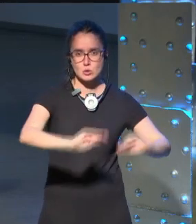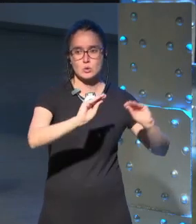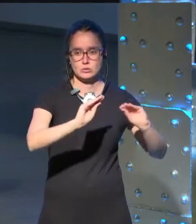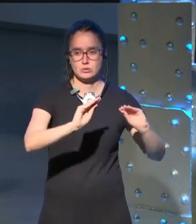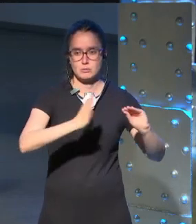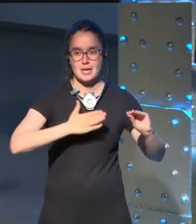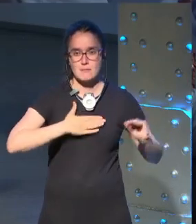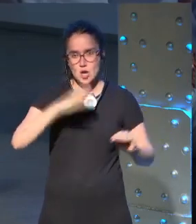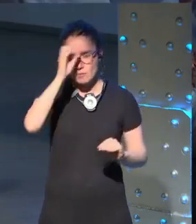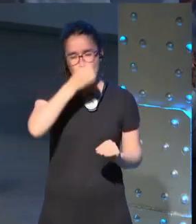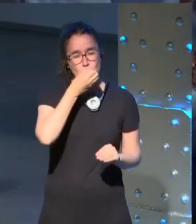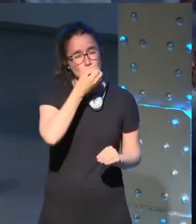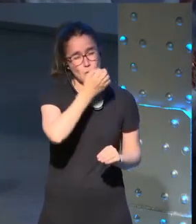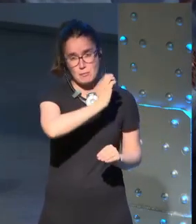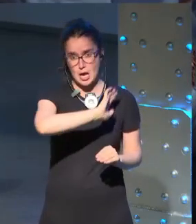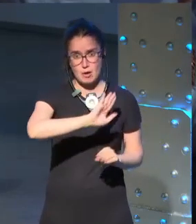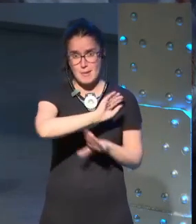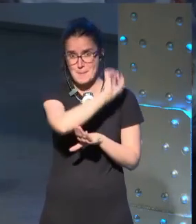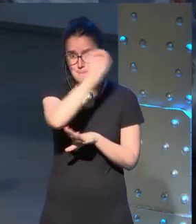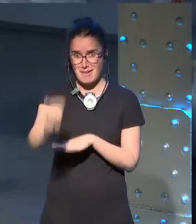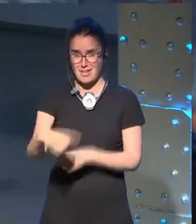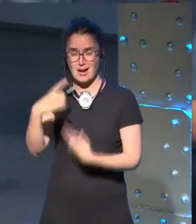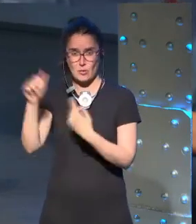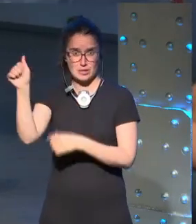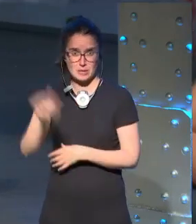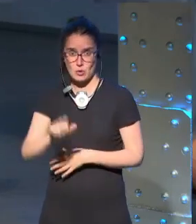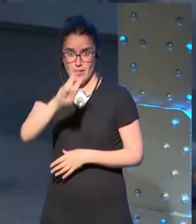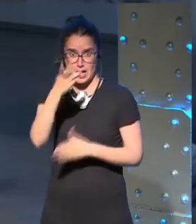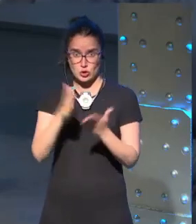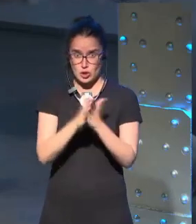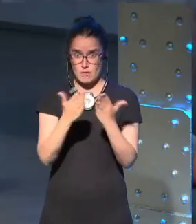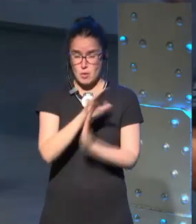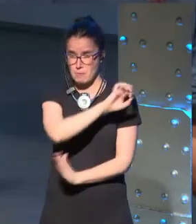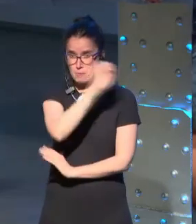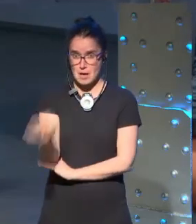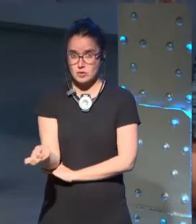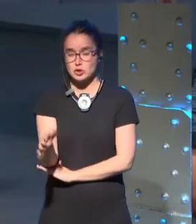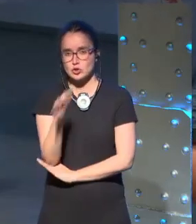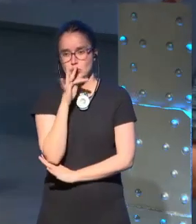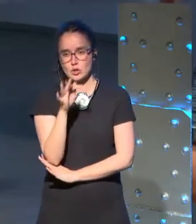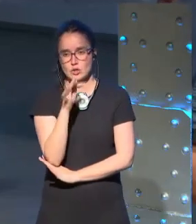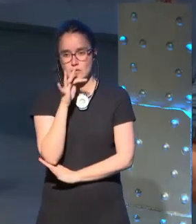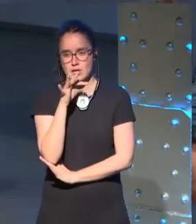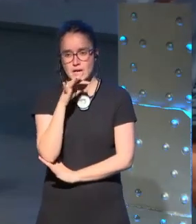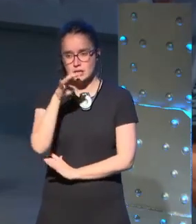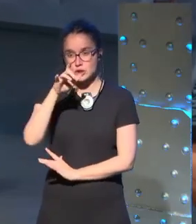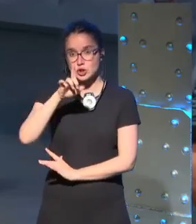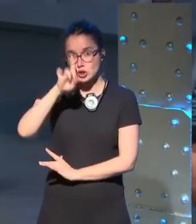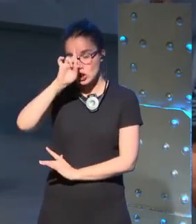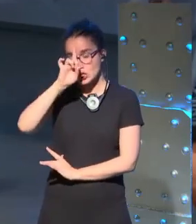quite surprised because his stories are much better than many movies that we can see.